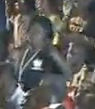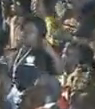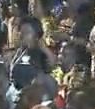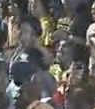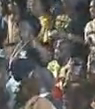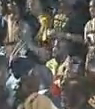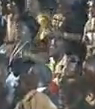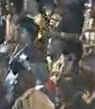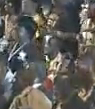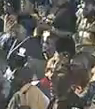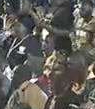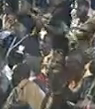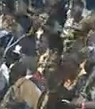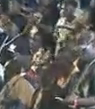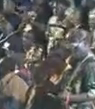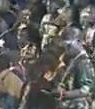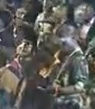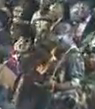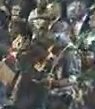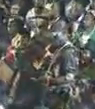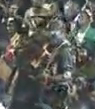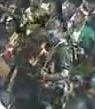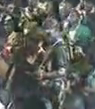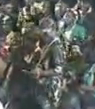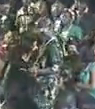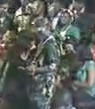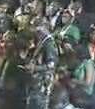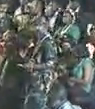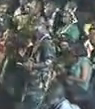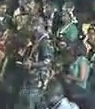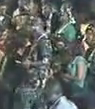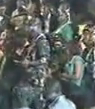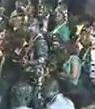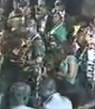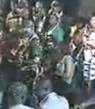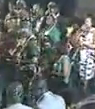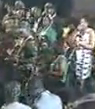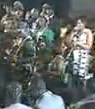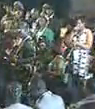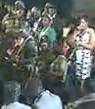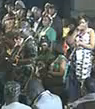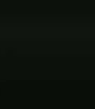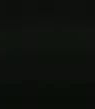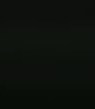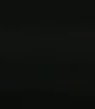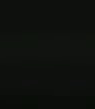Limpopo. The scenes you're seeing there are of the people who are gathering inside the hall. This is a church hall.